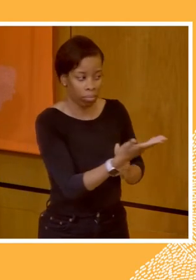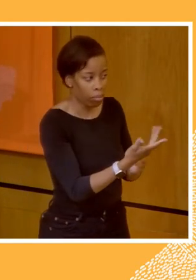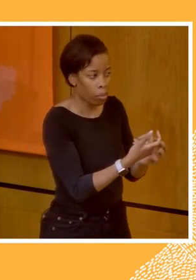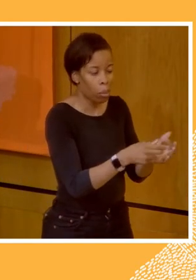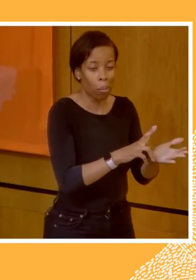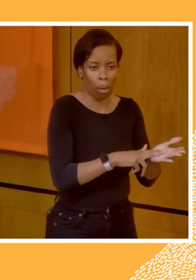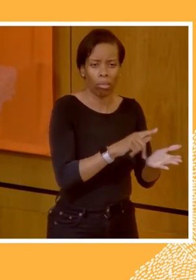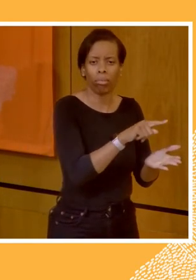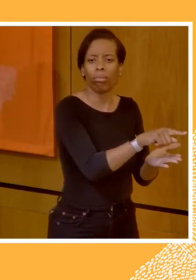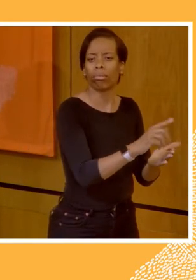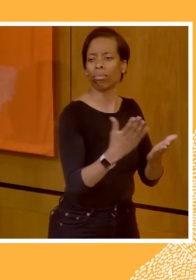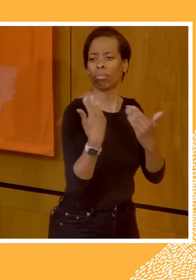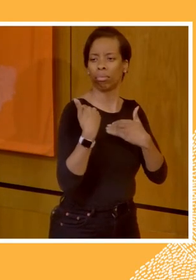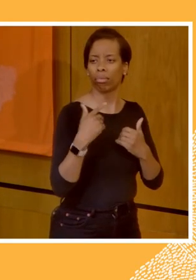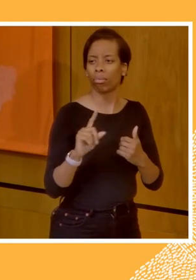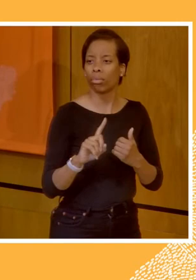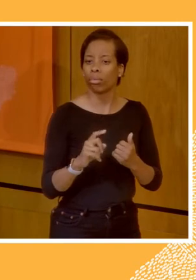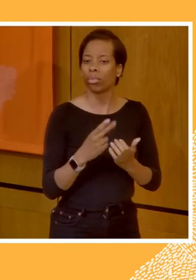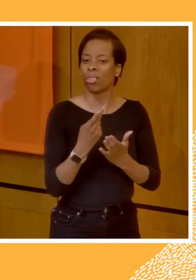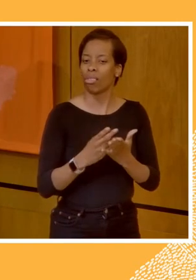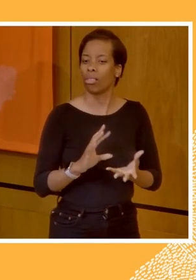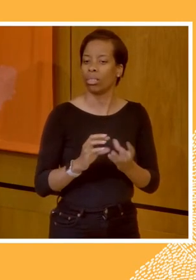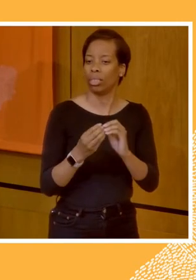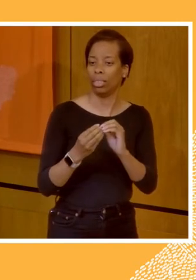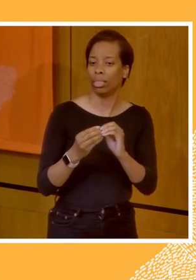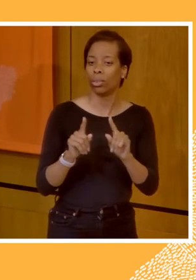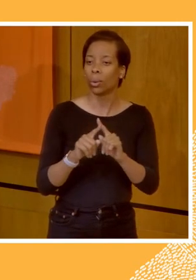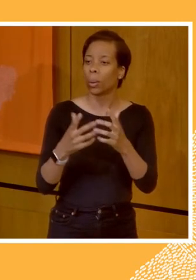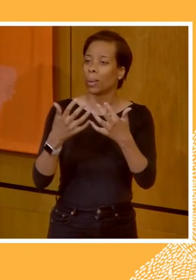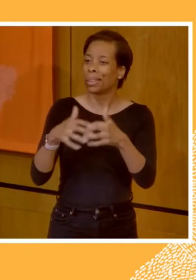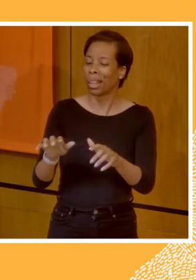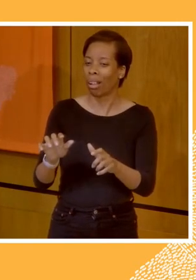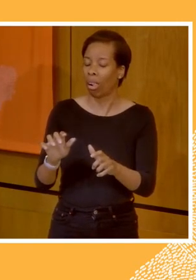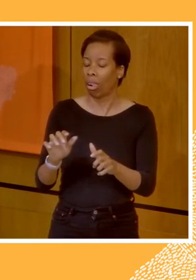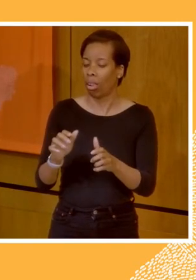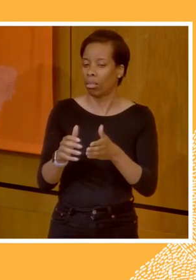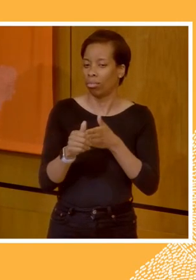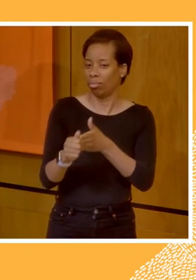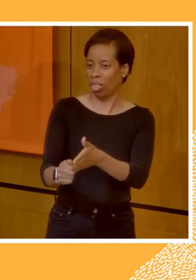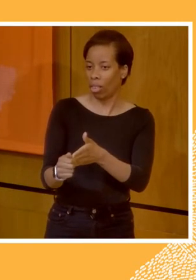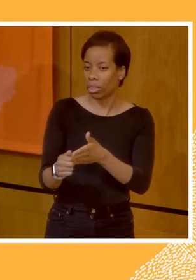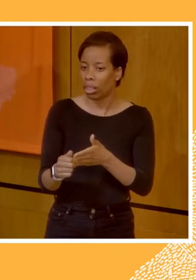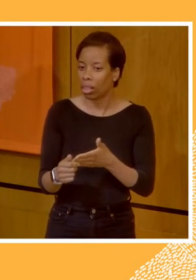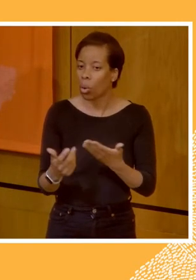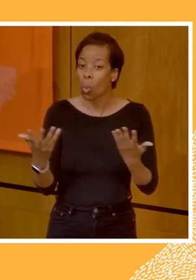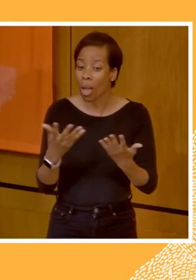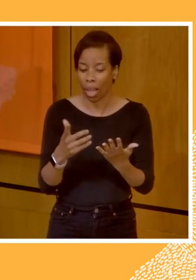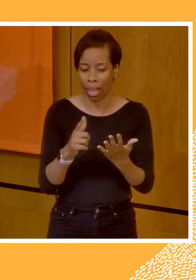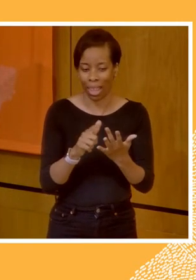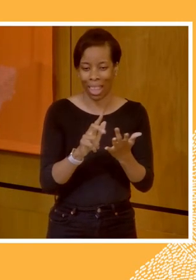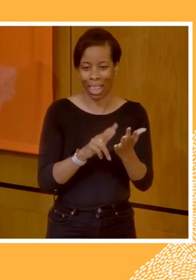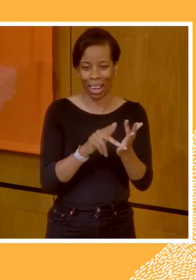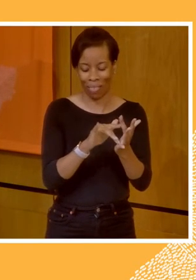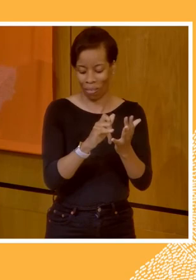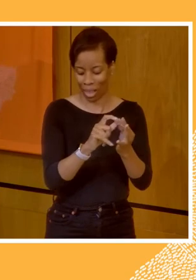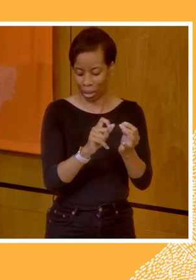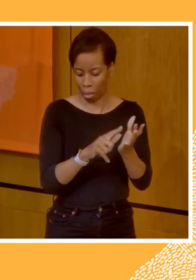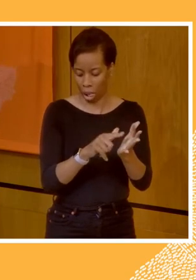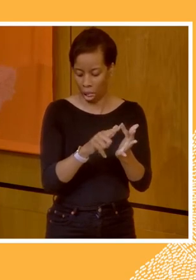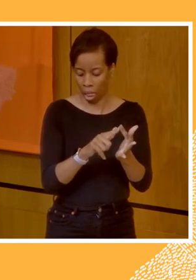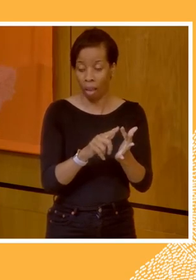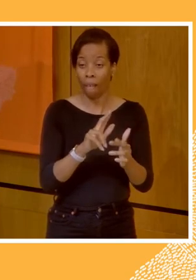an artist, and I'm the technical director at Invisible Flock, who are an art studio who anchor Land Body